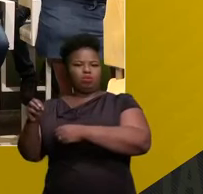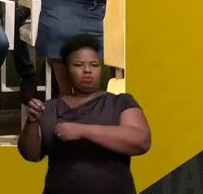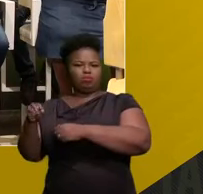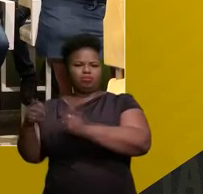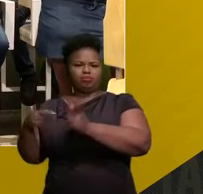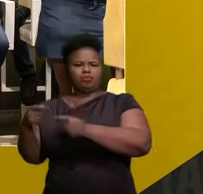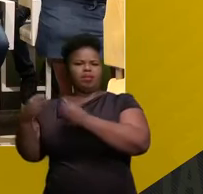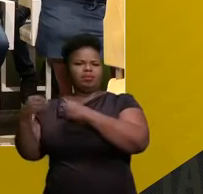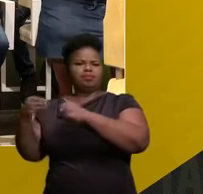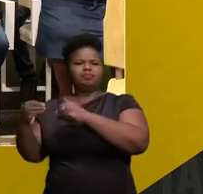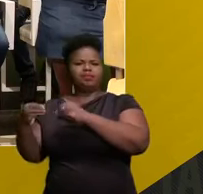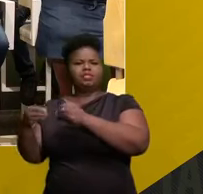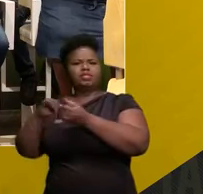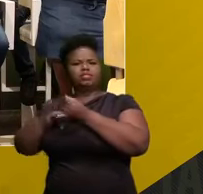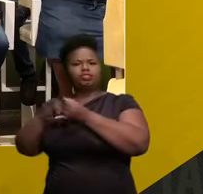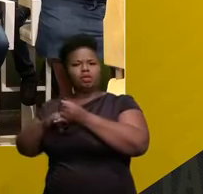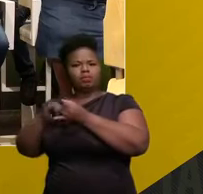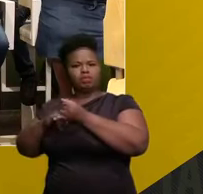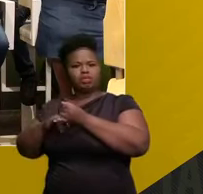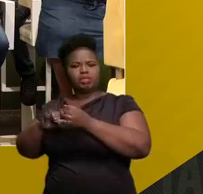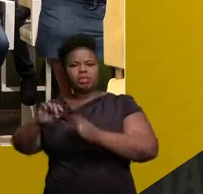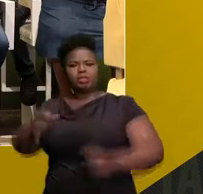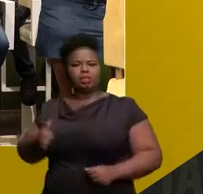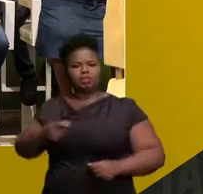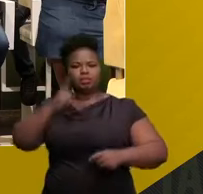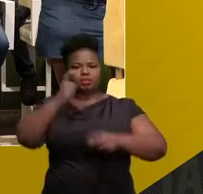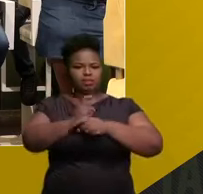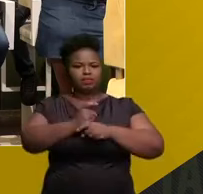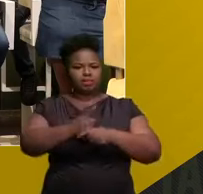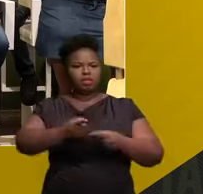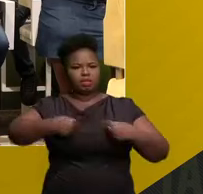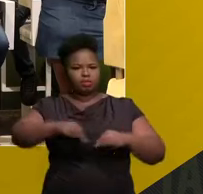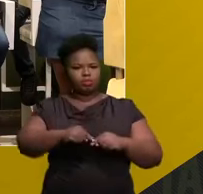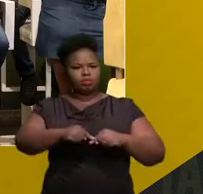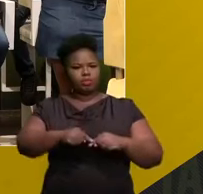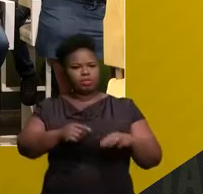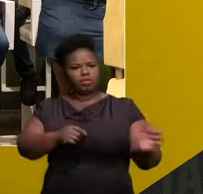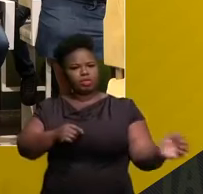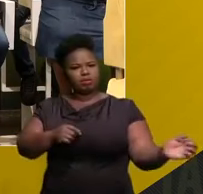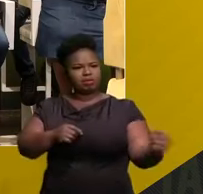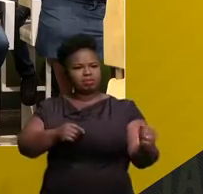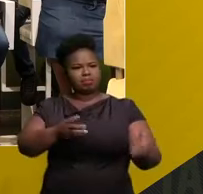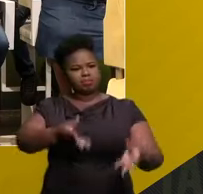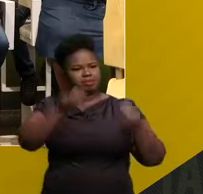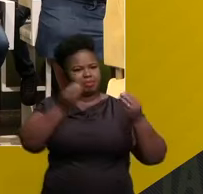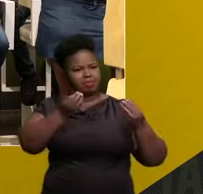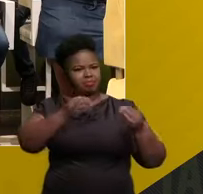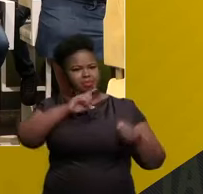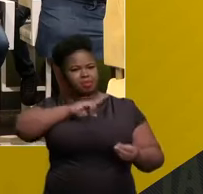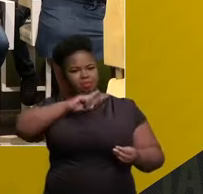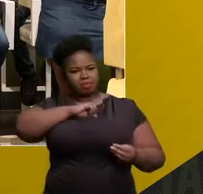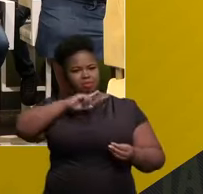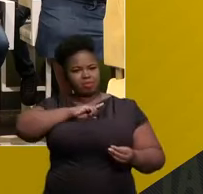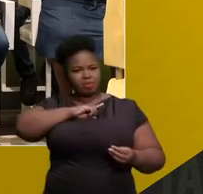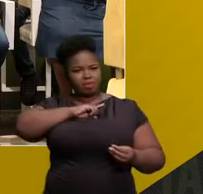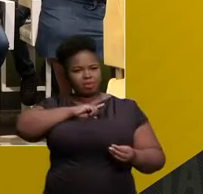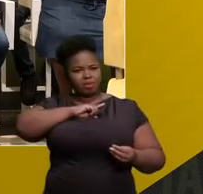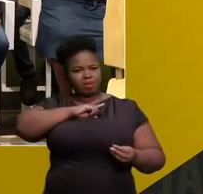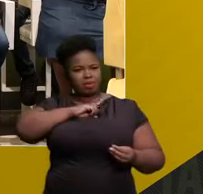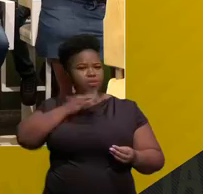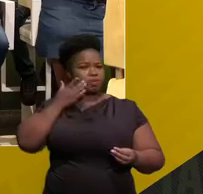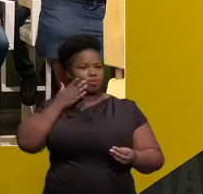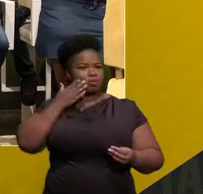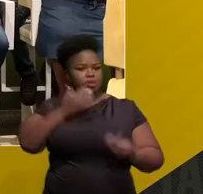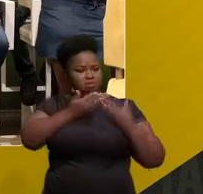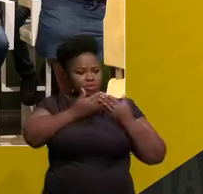and it makes it difficult for you now ro thola ya ka le mmereko o wa cause dikolo tse lo re tsena le dikolo tse dingwe di gola and